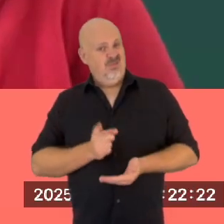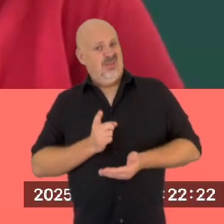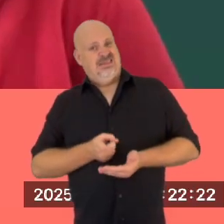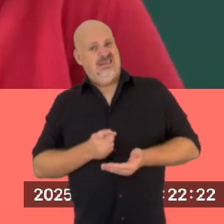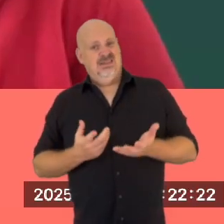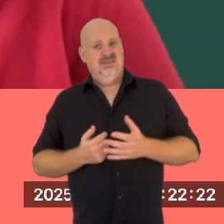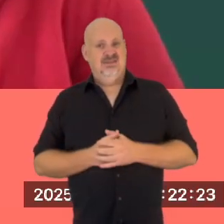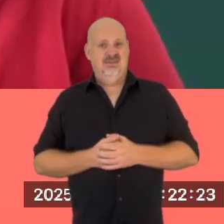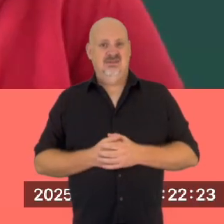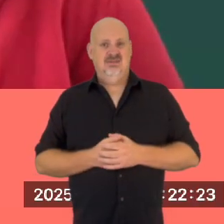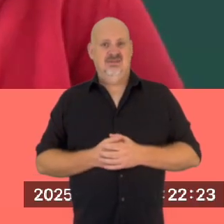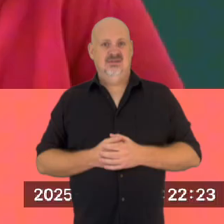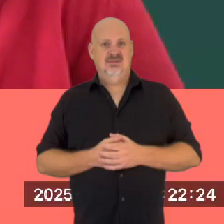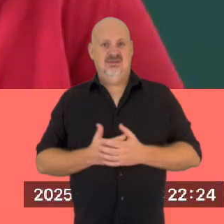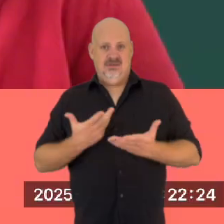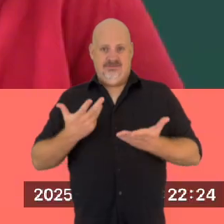And I think that's the thing. And